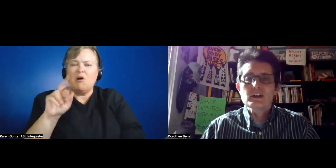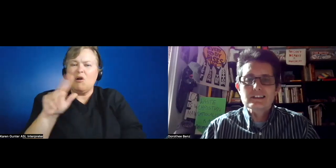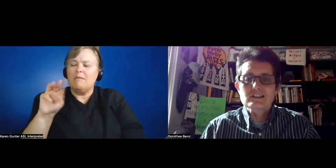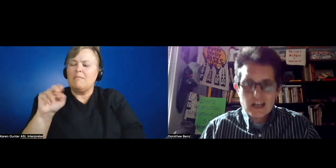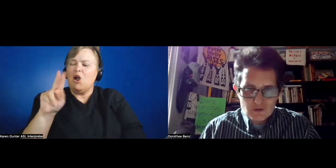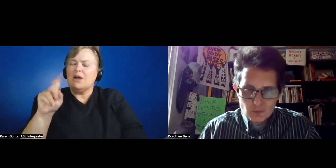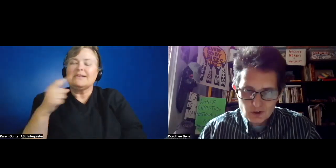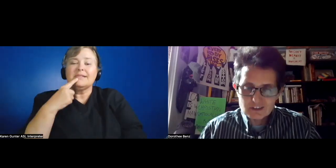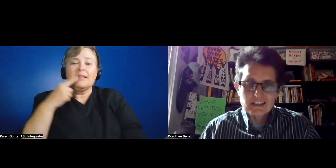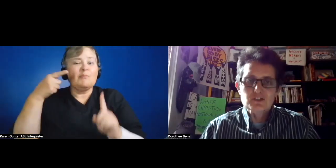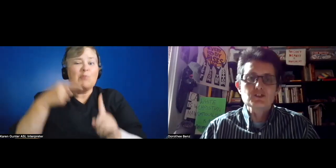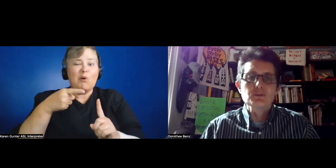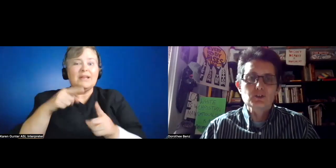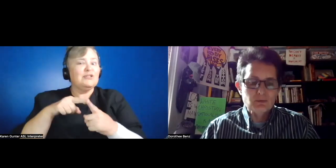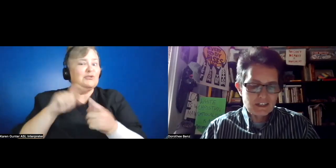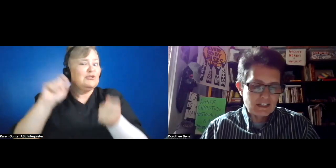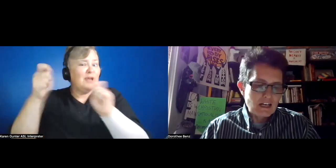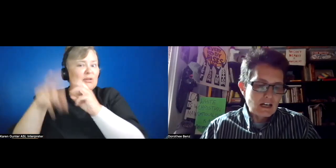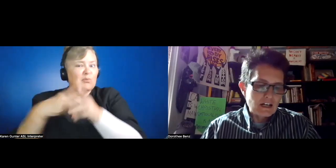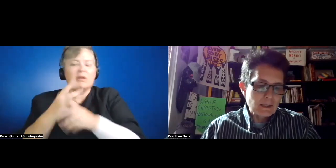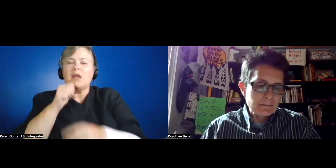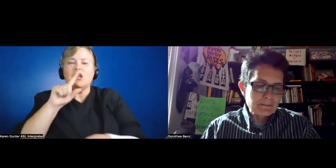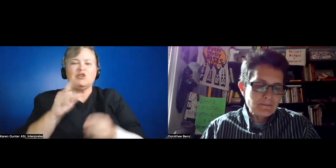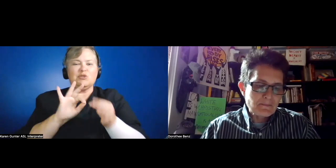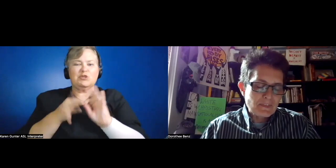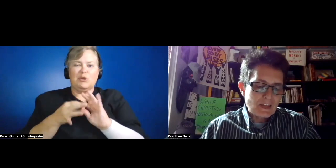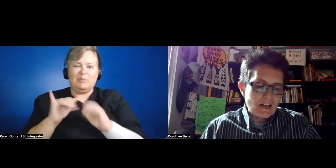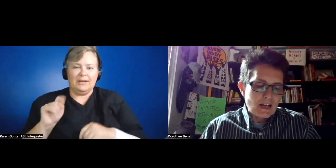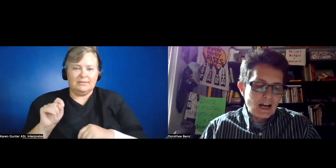know, the point is to change the world, not just to interpret it.